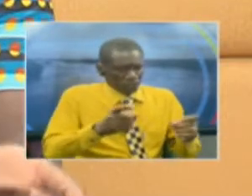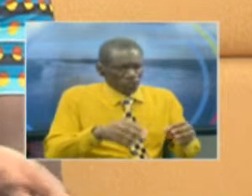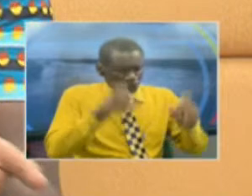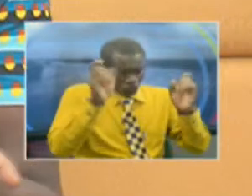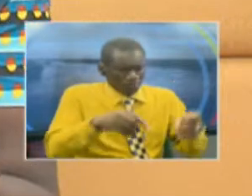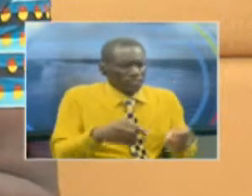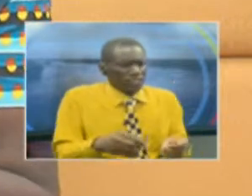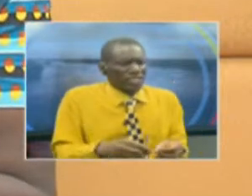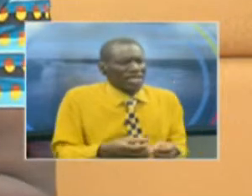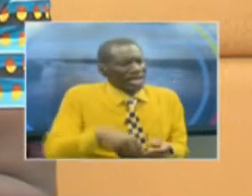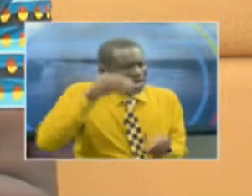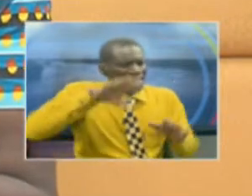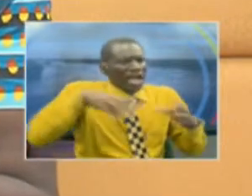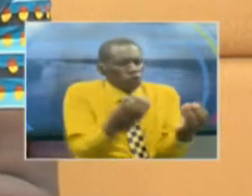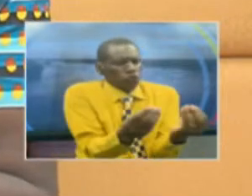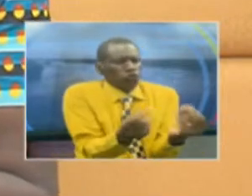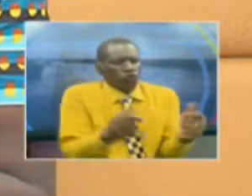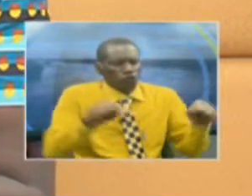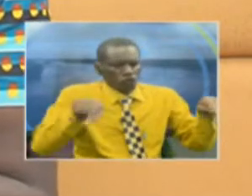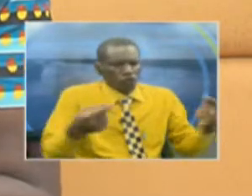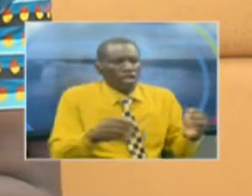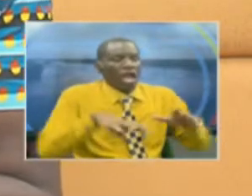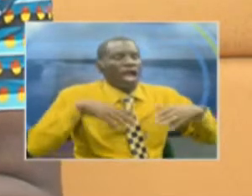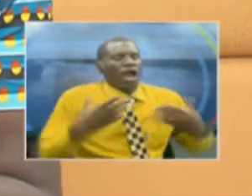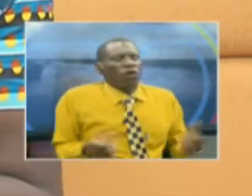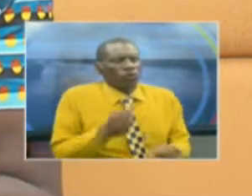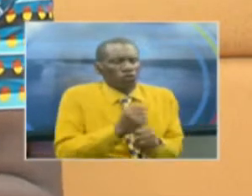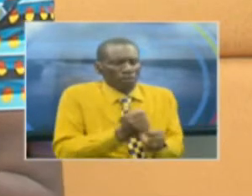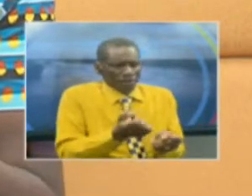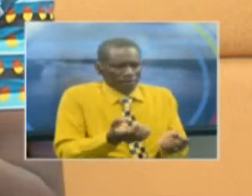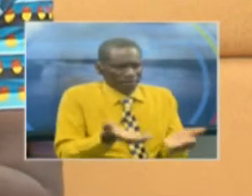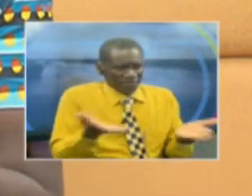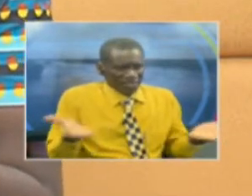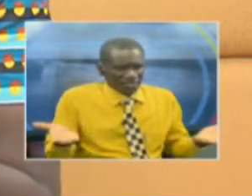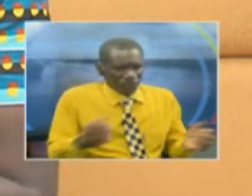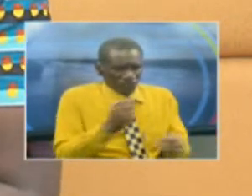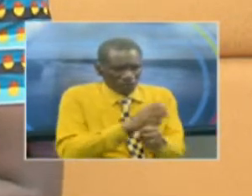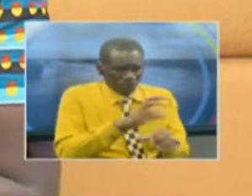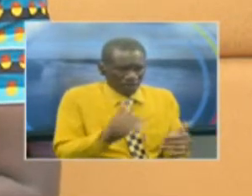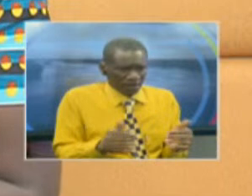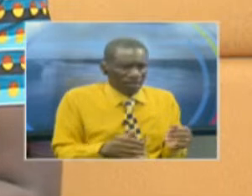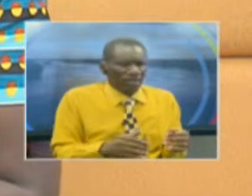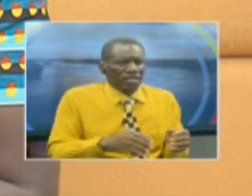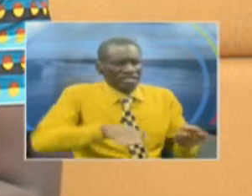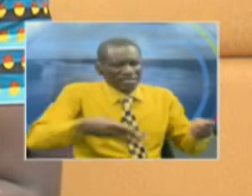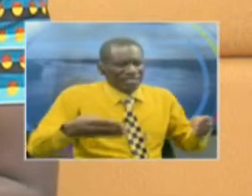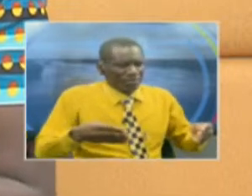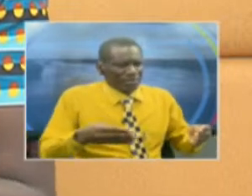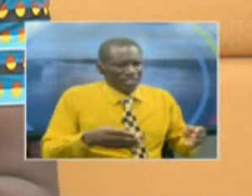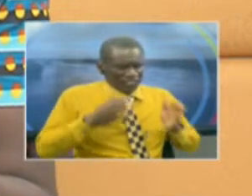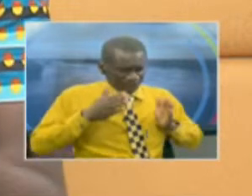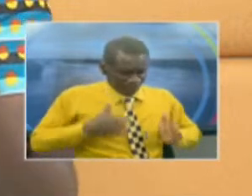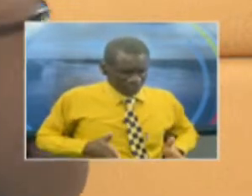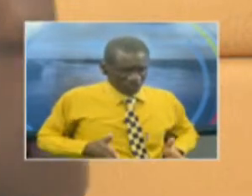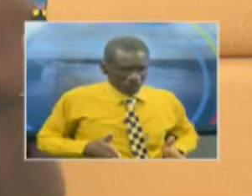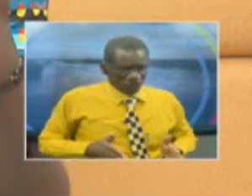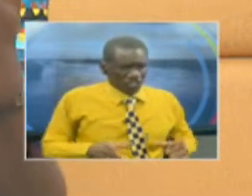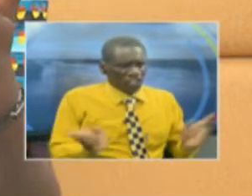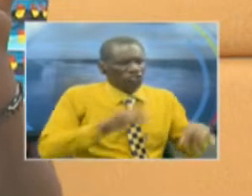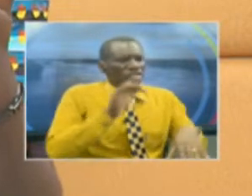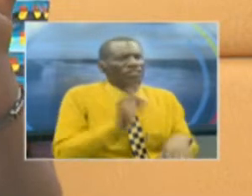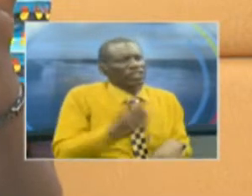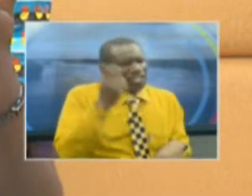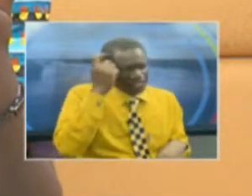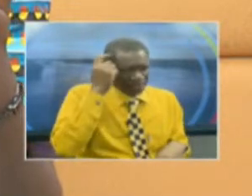you resolve conflicts? How do you make decisions? Because if the disability is physical, it doesn't affect the